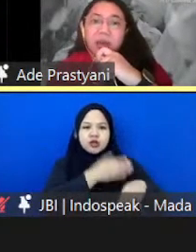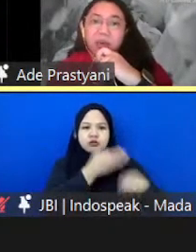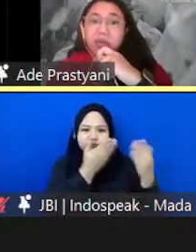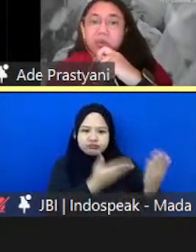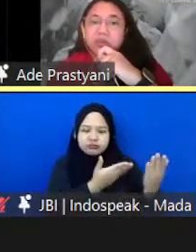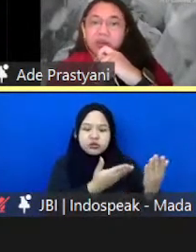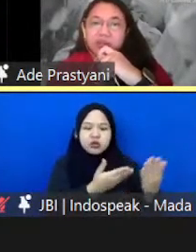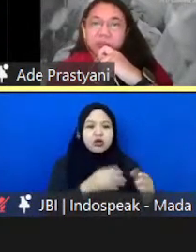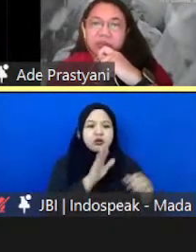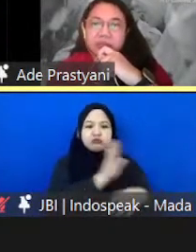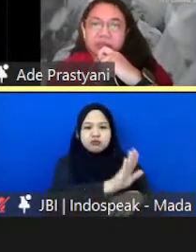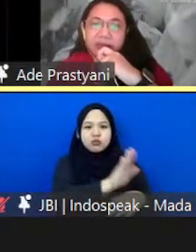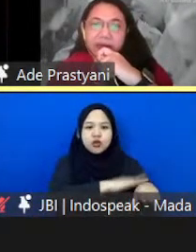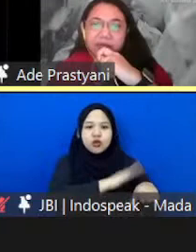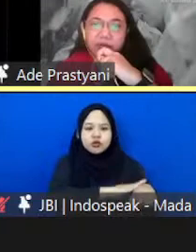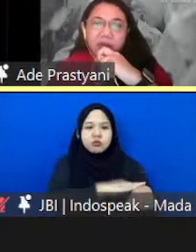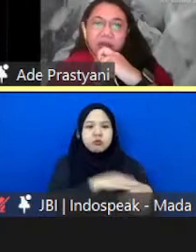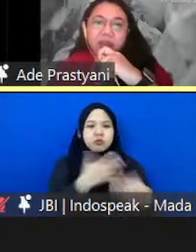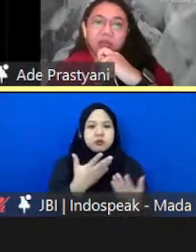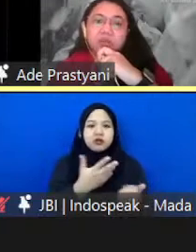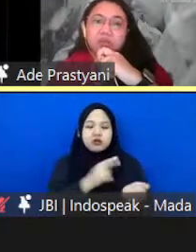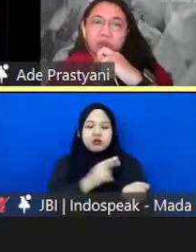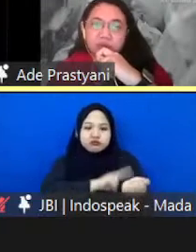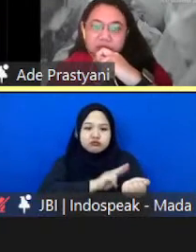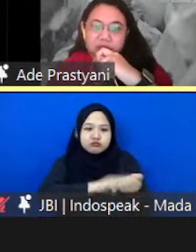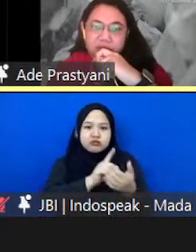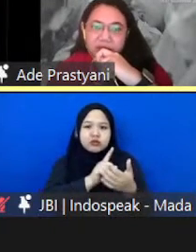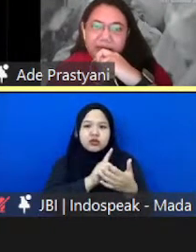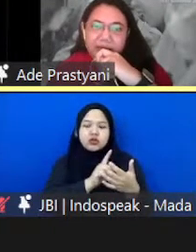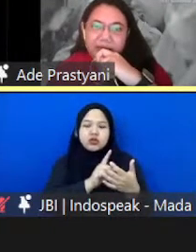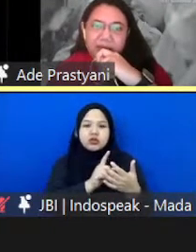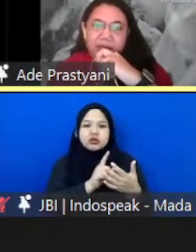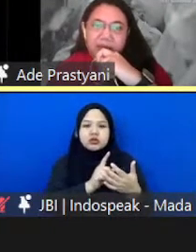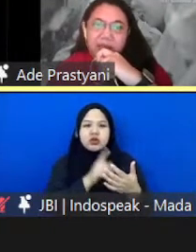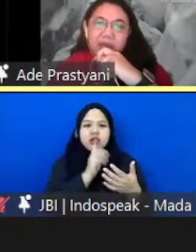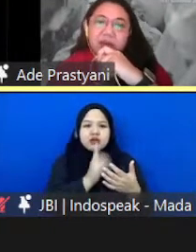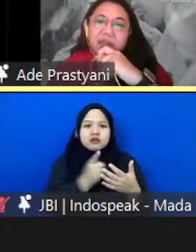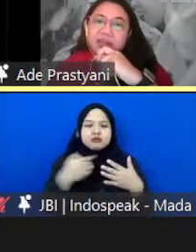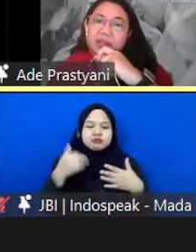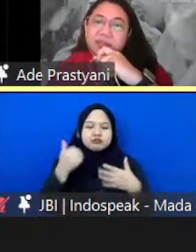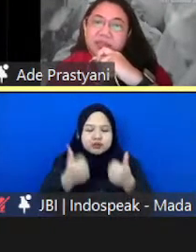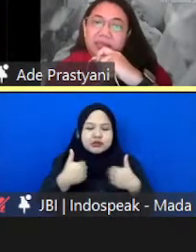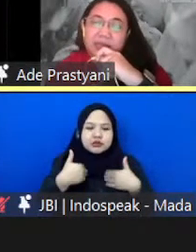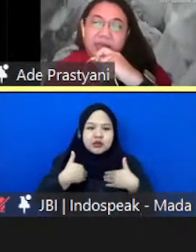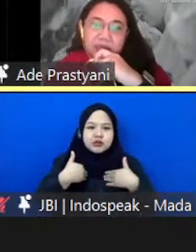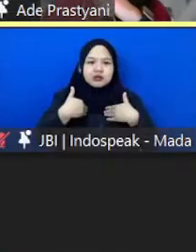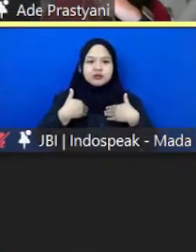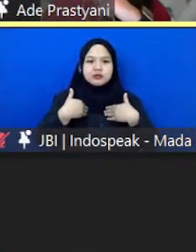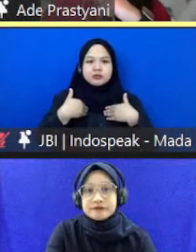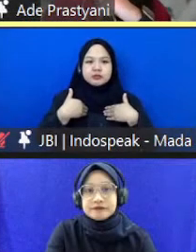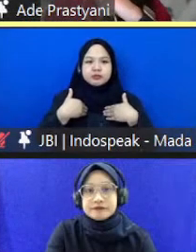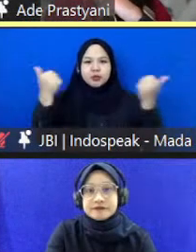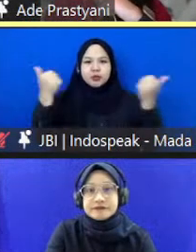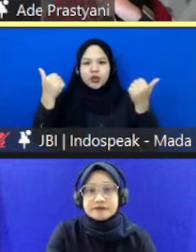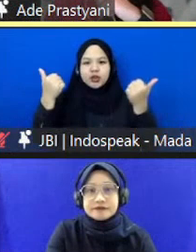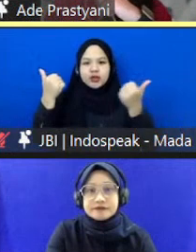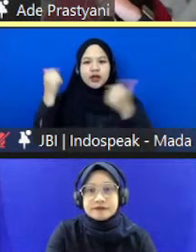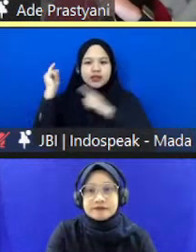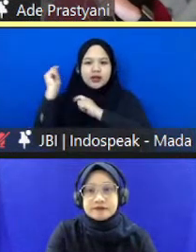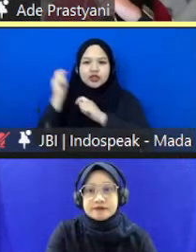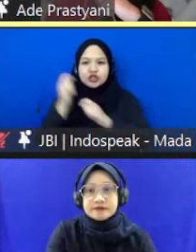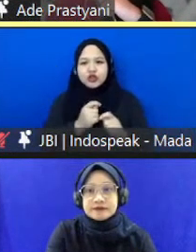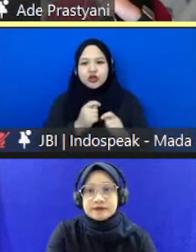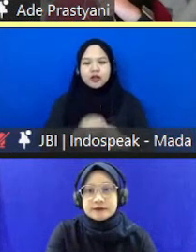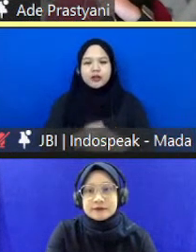in how almost all of the patients they care for have also sought traditional healing. Rather than seeing that as an obstacle, they acknowledge it